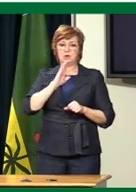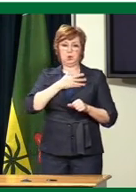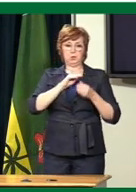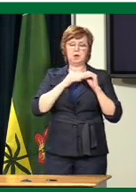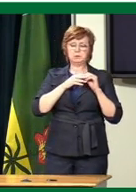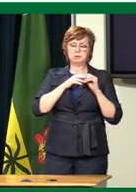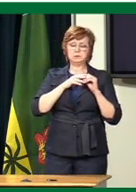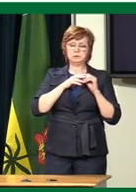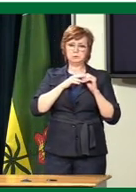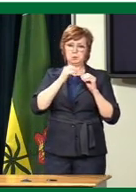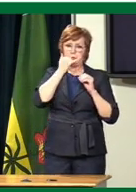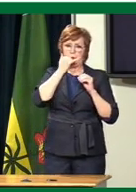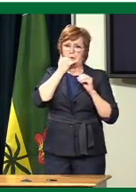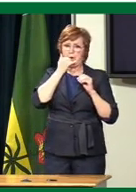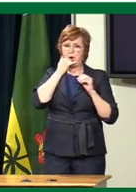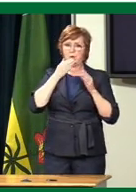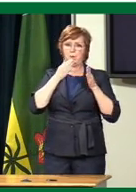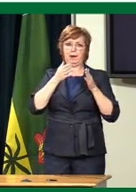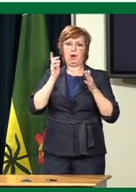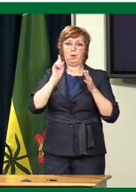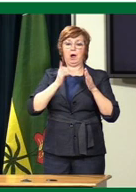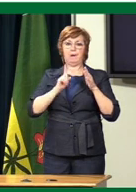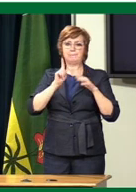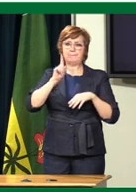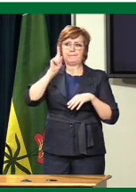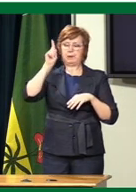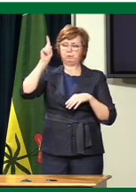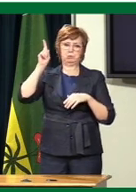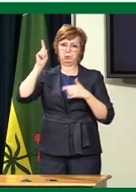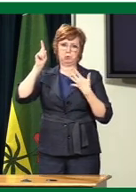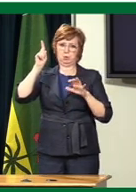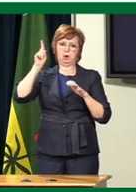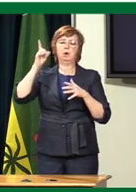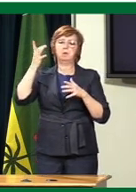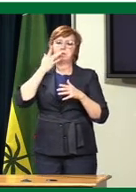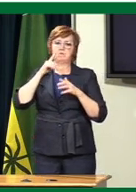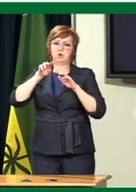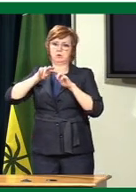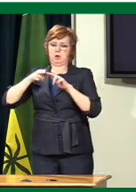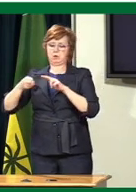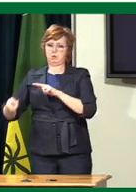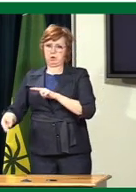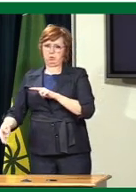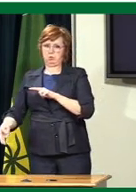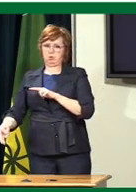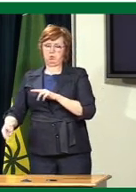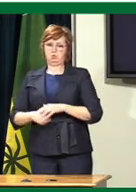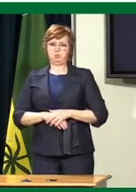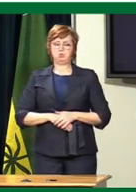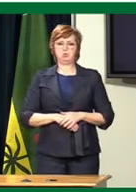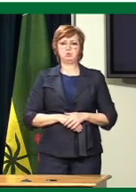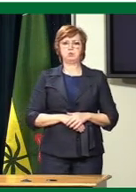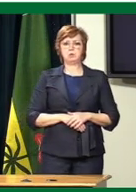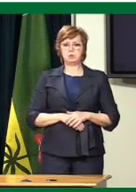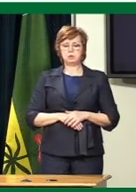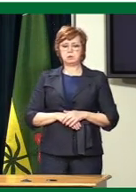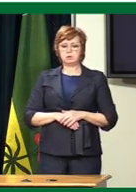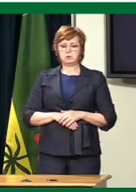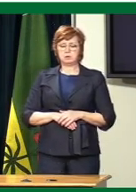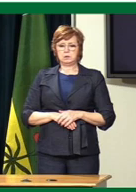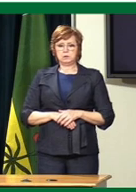days with much higher cases, some days with lower cases, some days like today, maybe in part due to